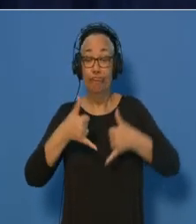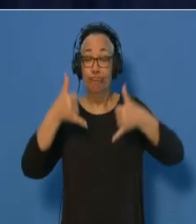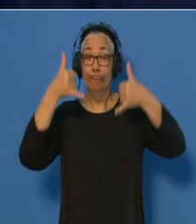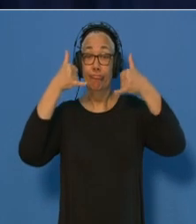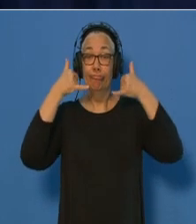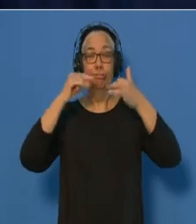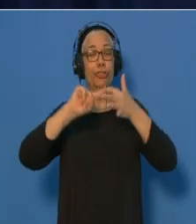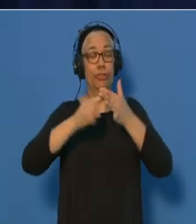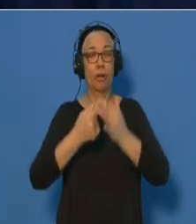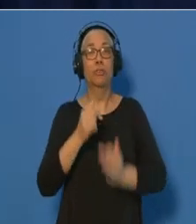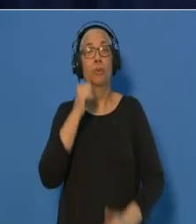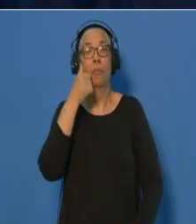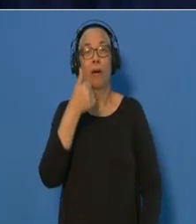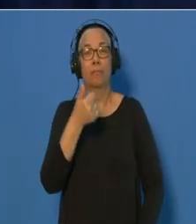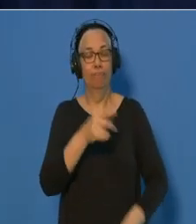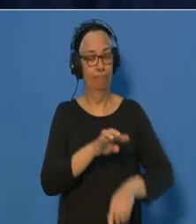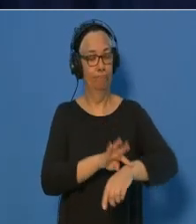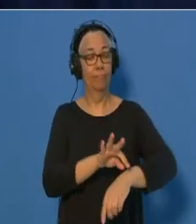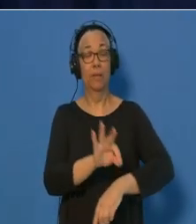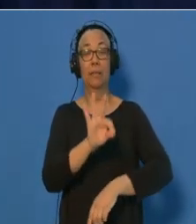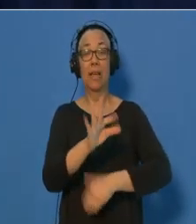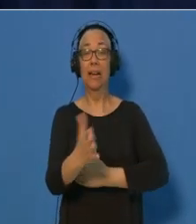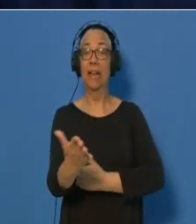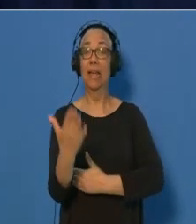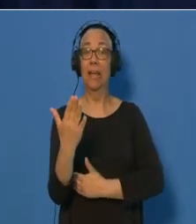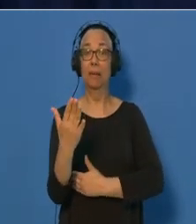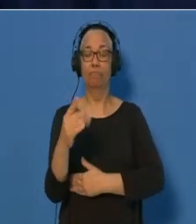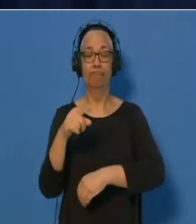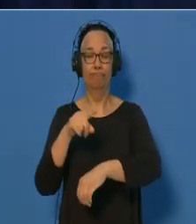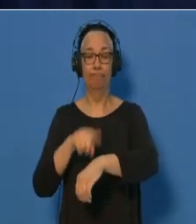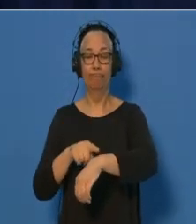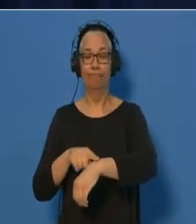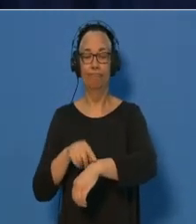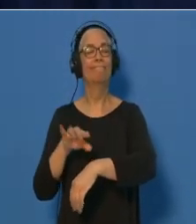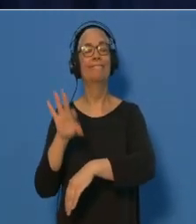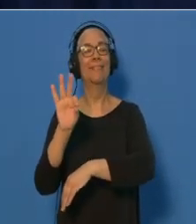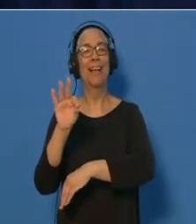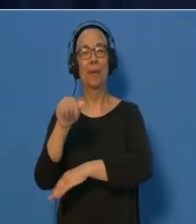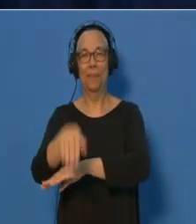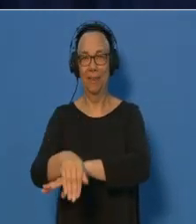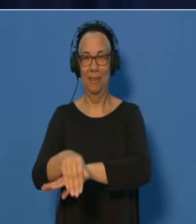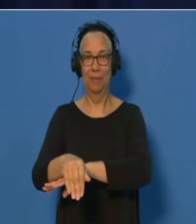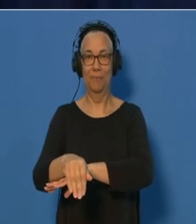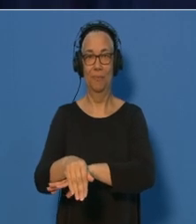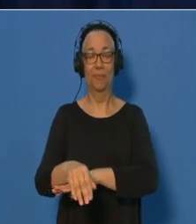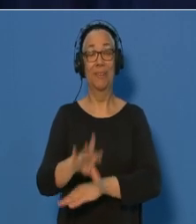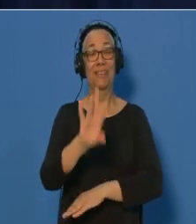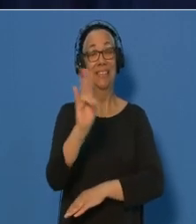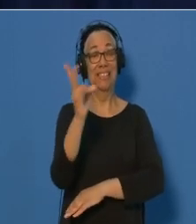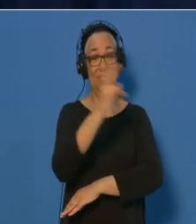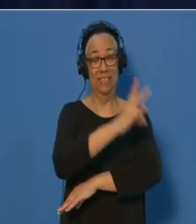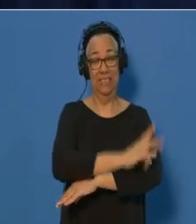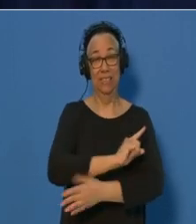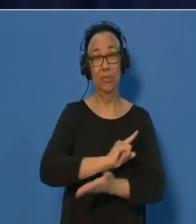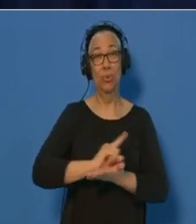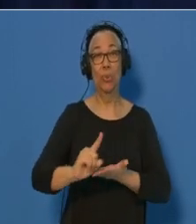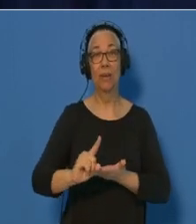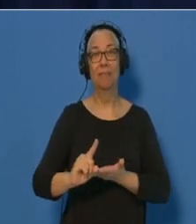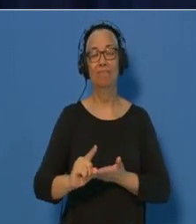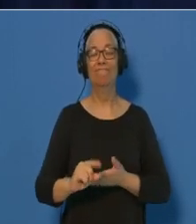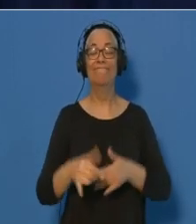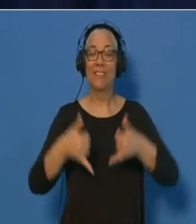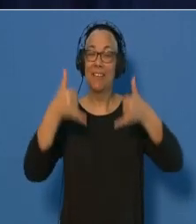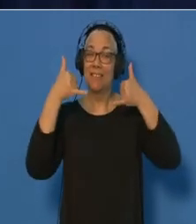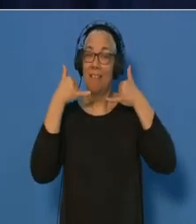starting tomorrow from 9 a.m. to 9 p.m., 7 days per week. This hotline